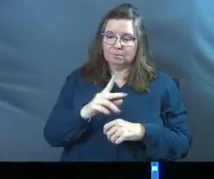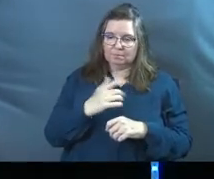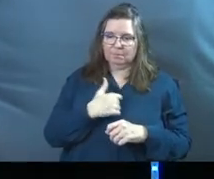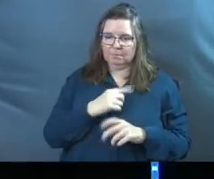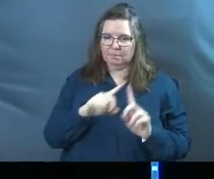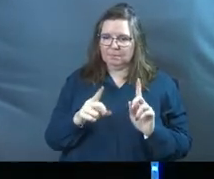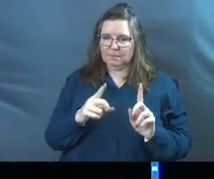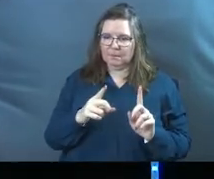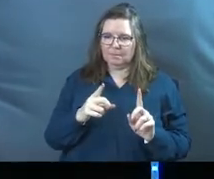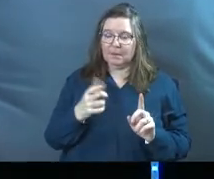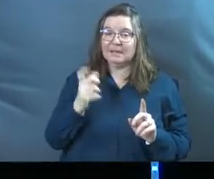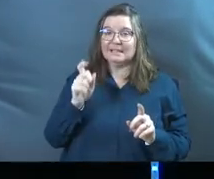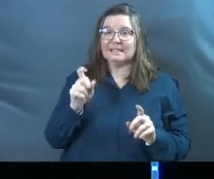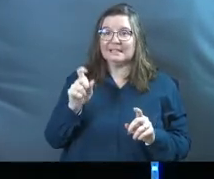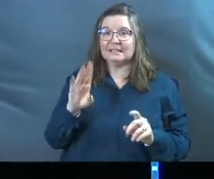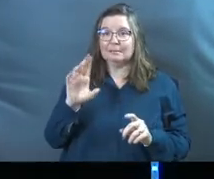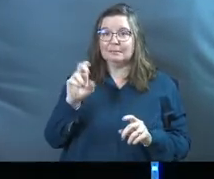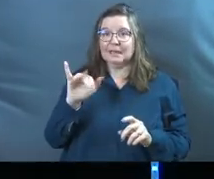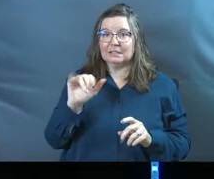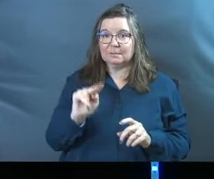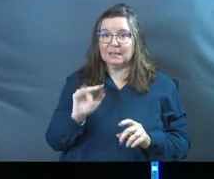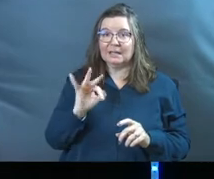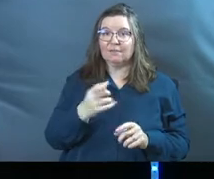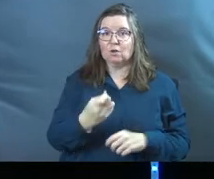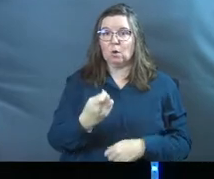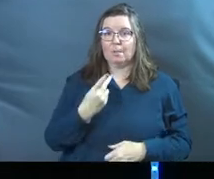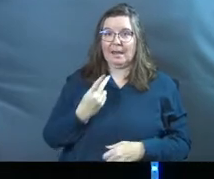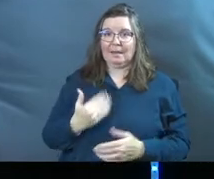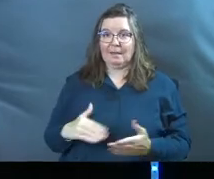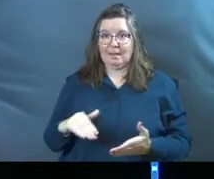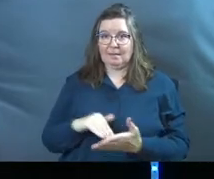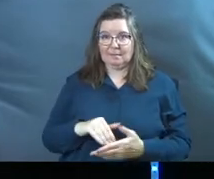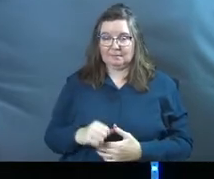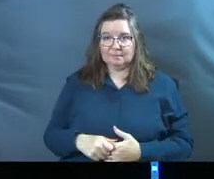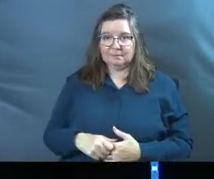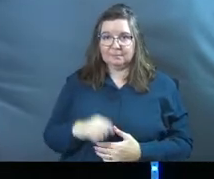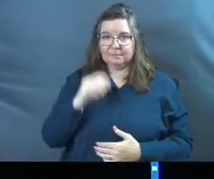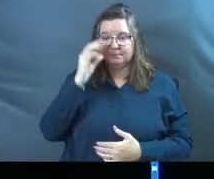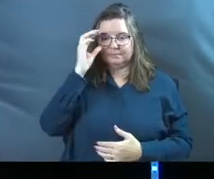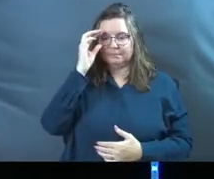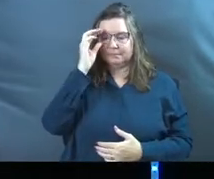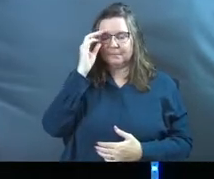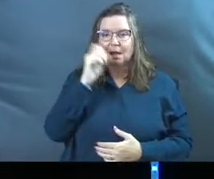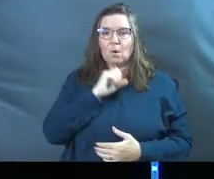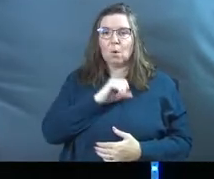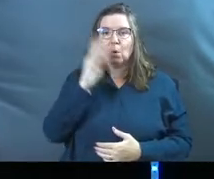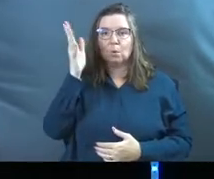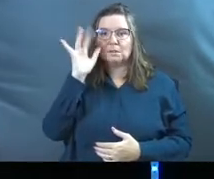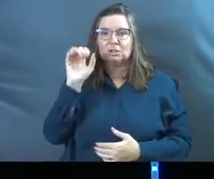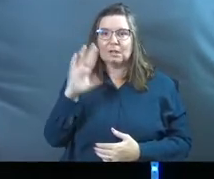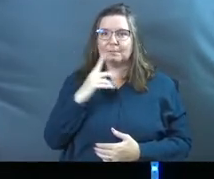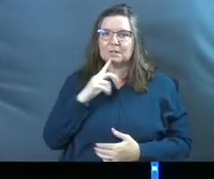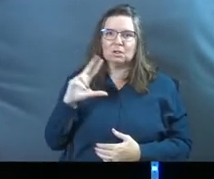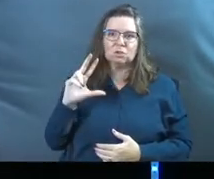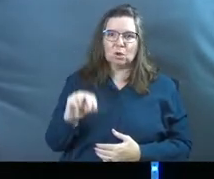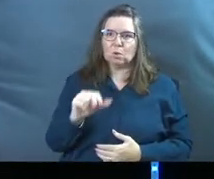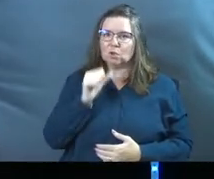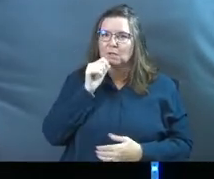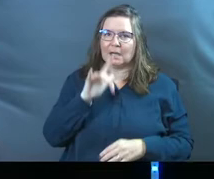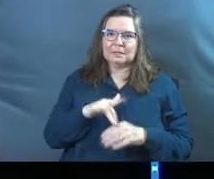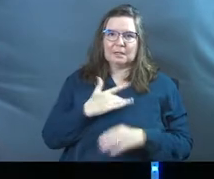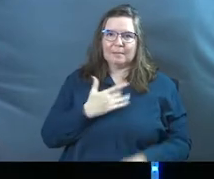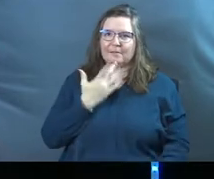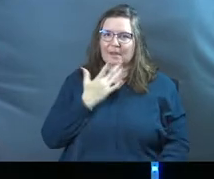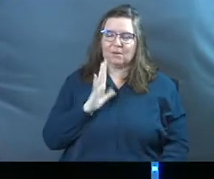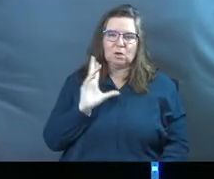And he's like, but he's going to need Benjamin if we go back again. And old dad Jacob says, no, you're not touching